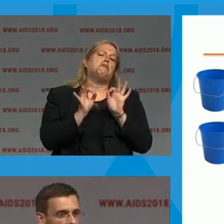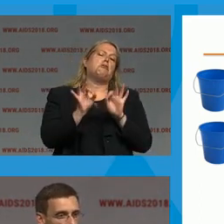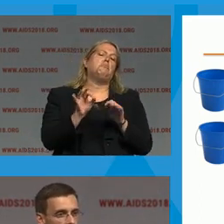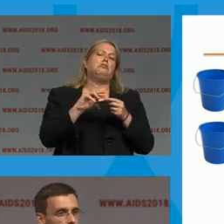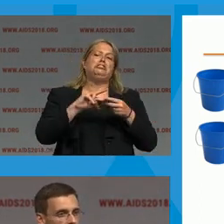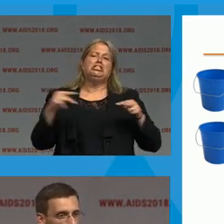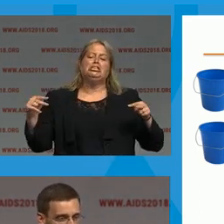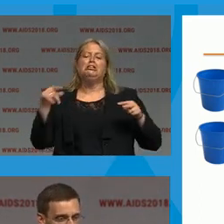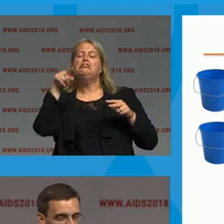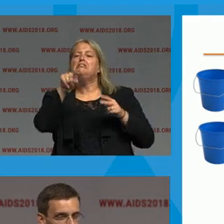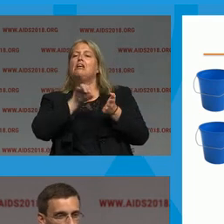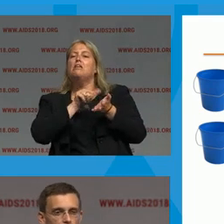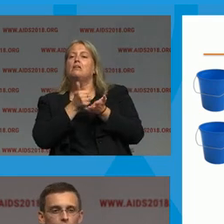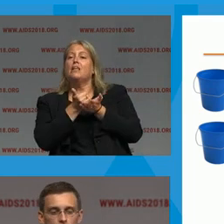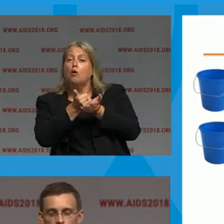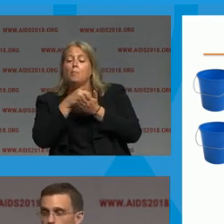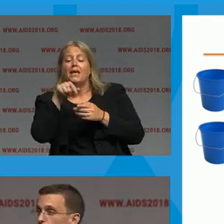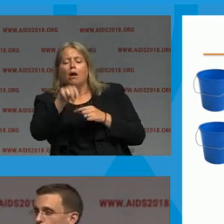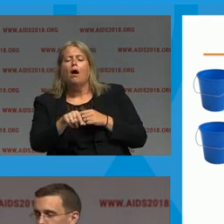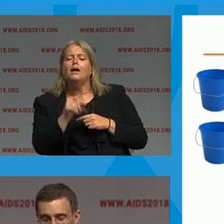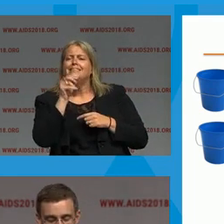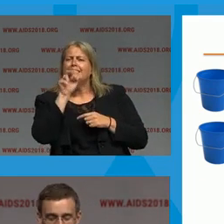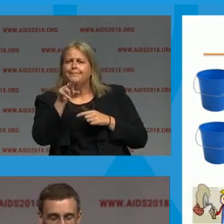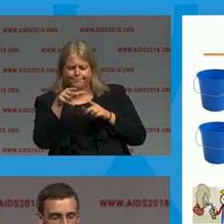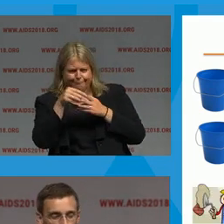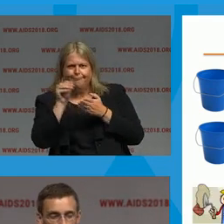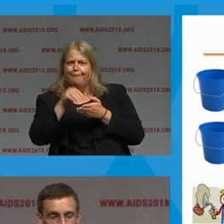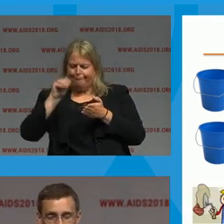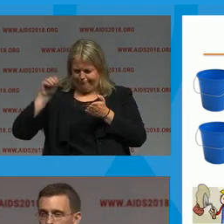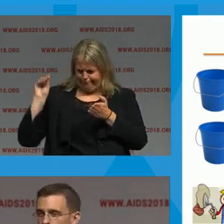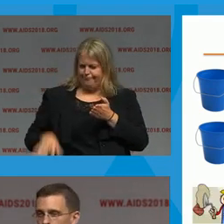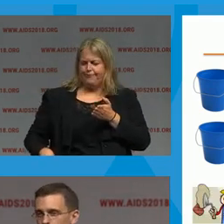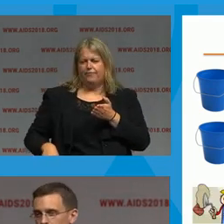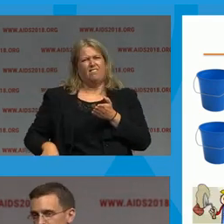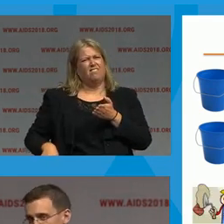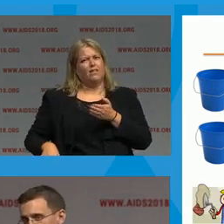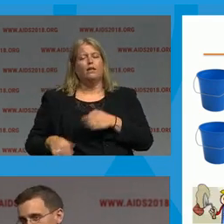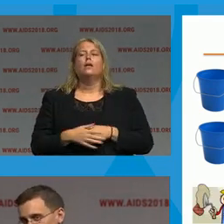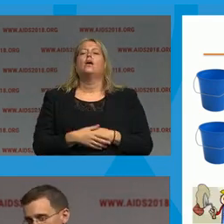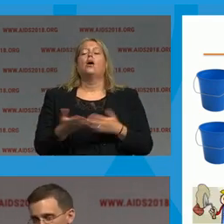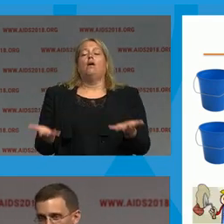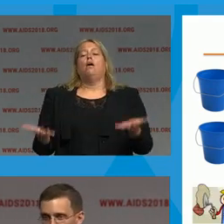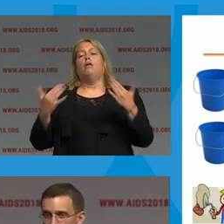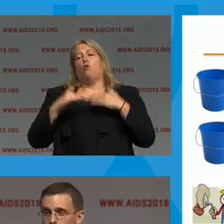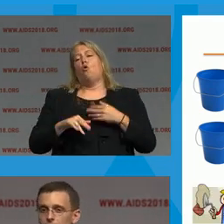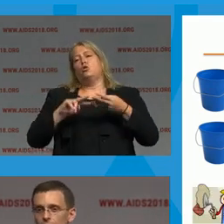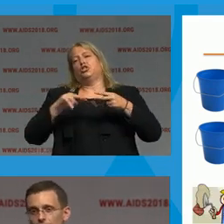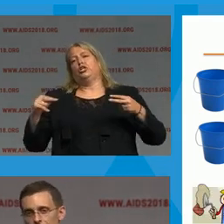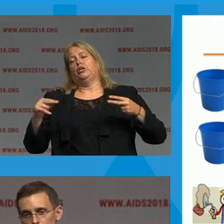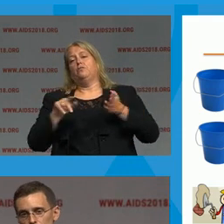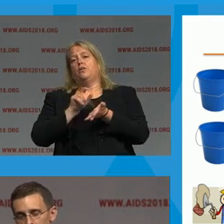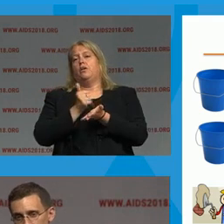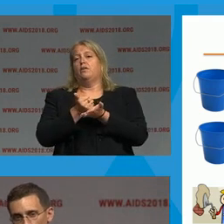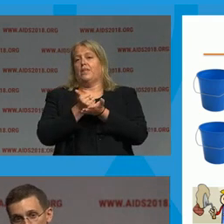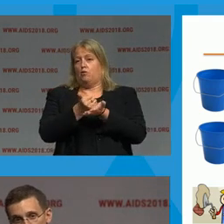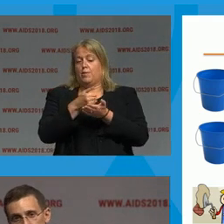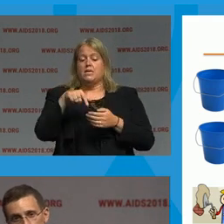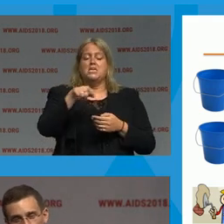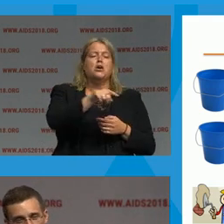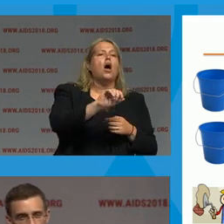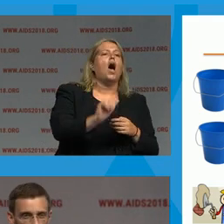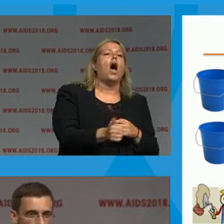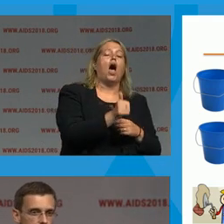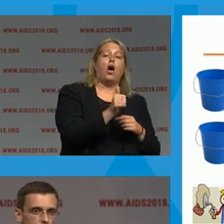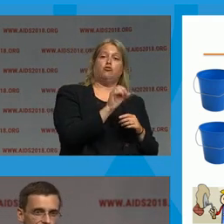HIV DNA out of cells, which is another way of draining that reservoir. A second type of gene therapy aims to make other